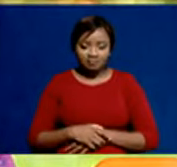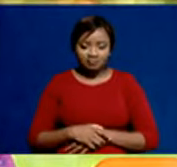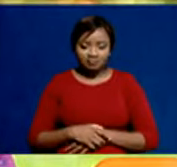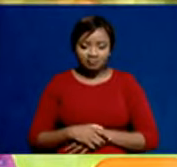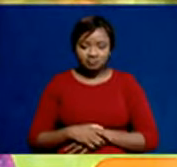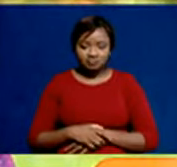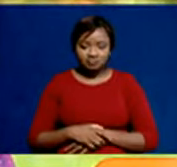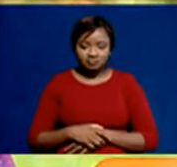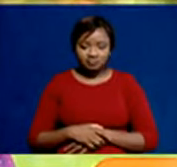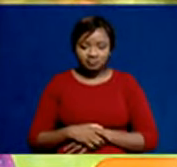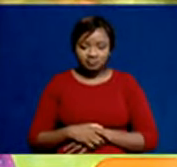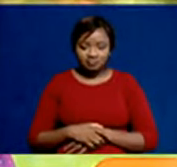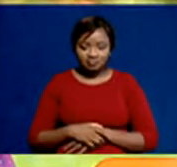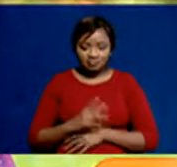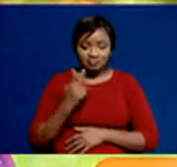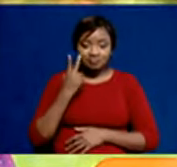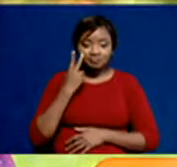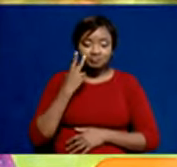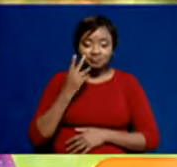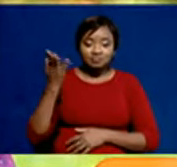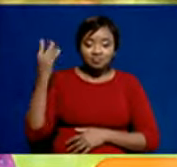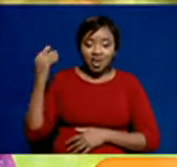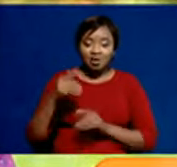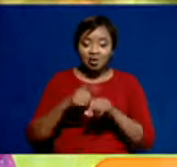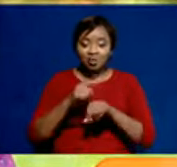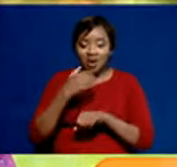what came out during the Narc talks.